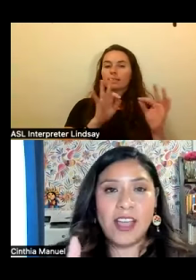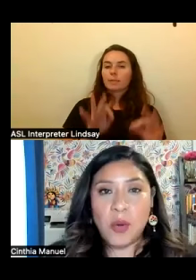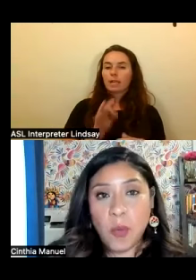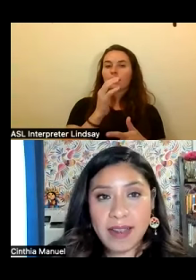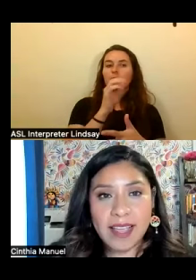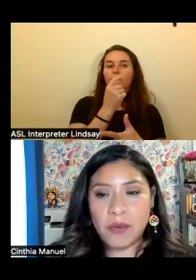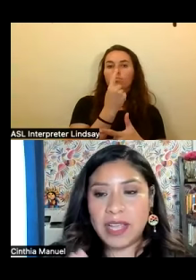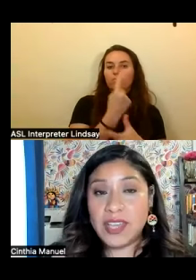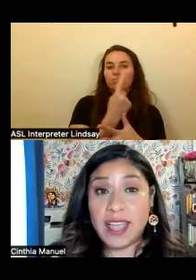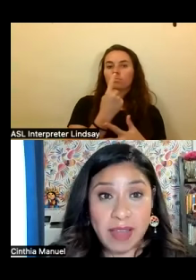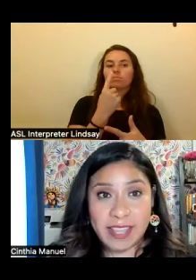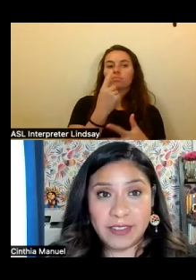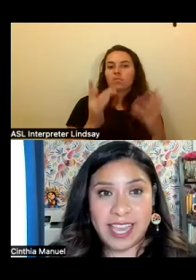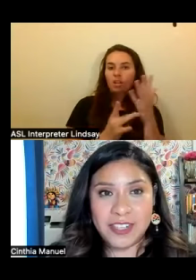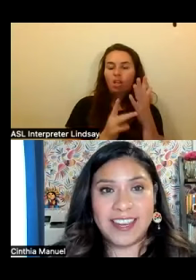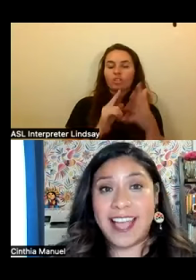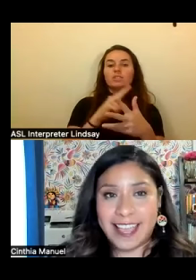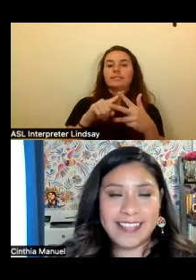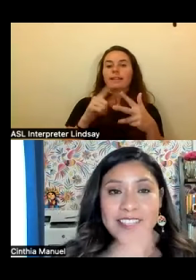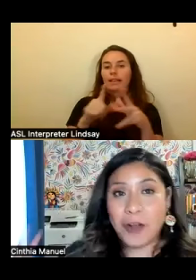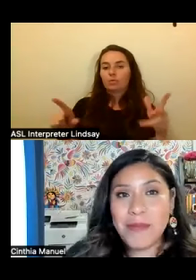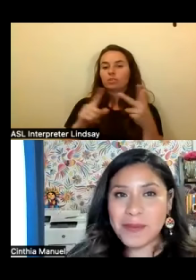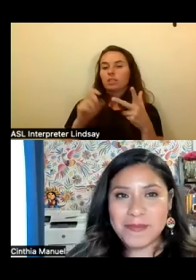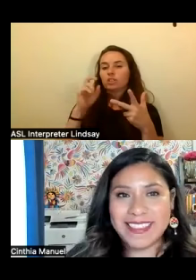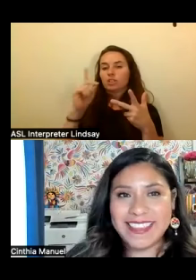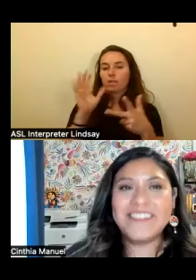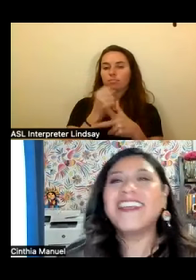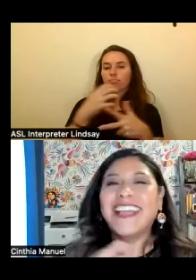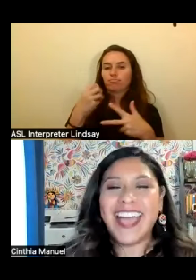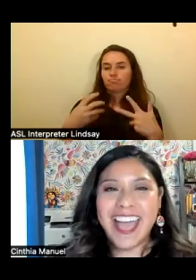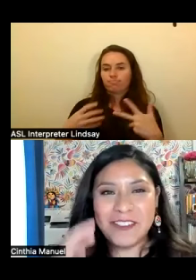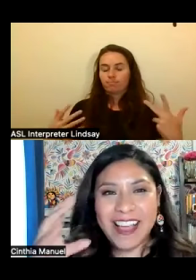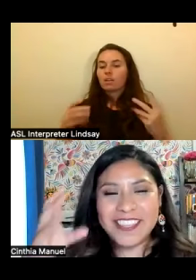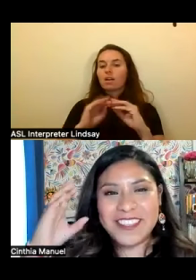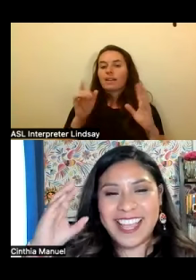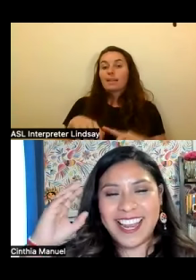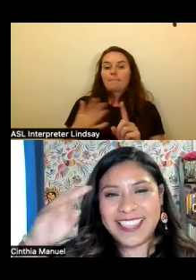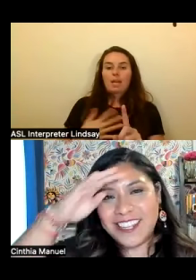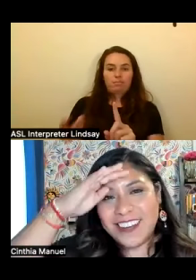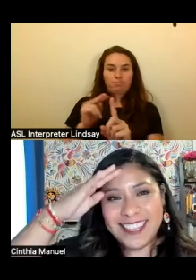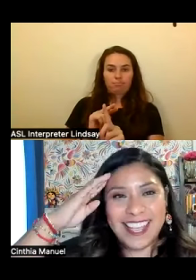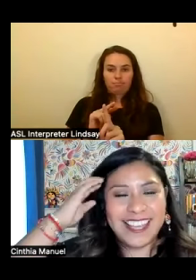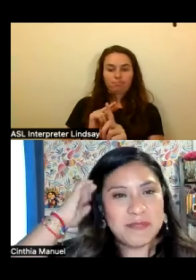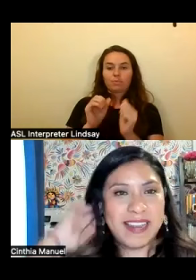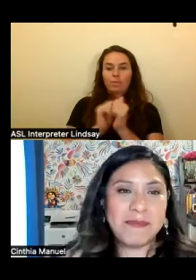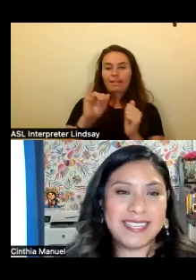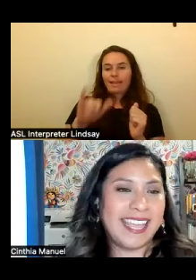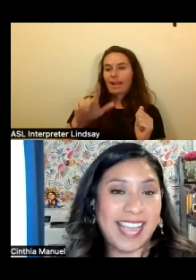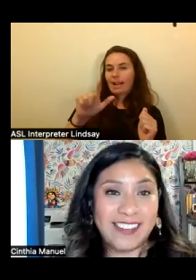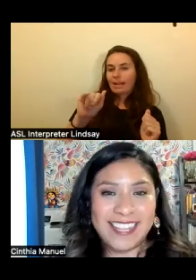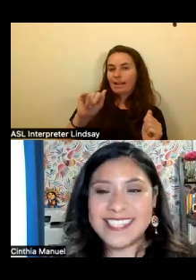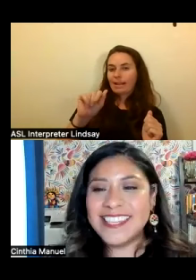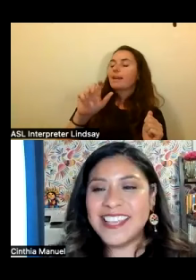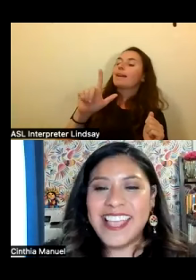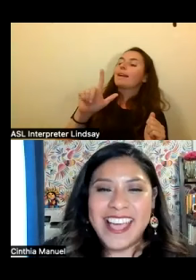technology, 1 language, and 1 education. Again, this is from my perspective, right through the Latino, Latinx, Hispanic, Mexican